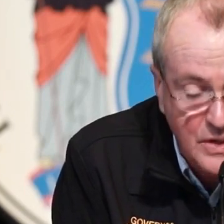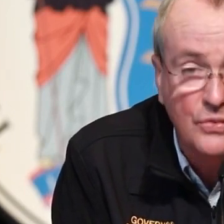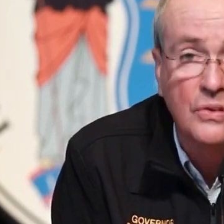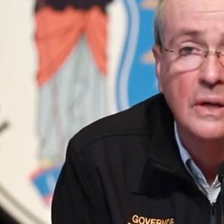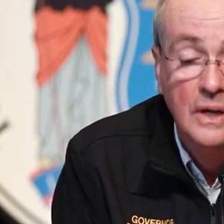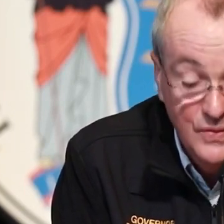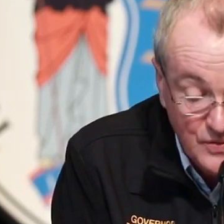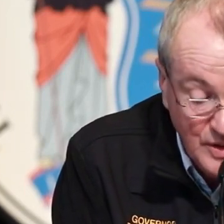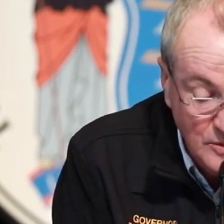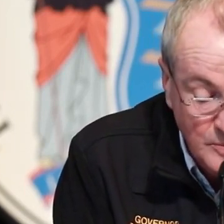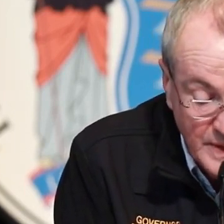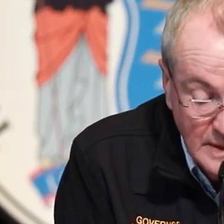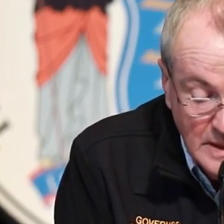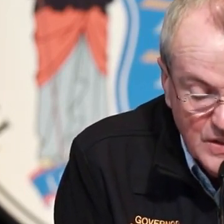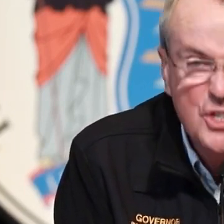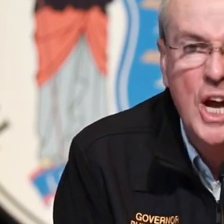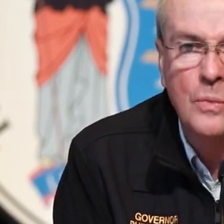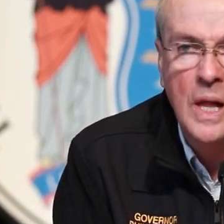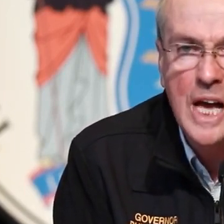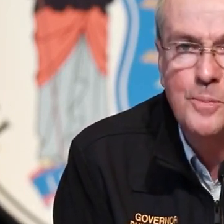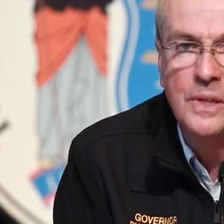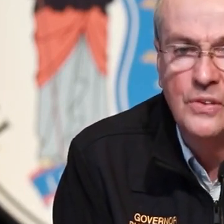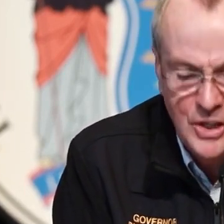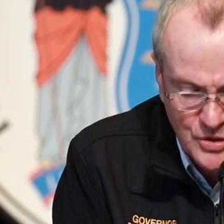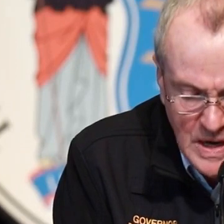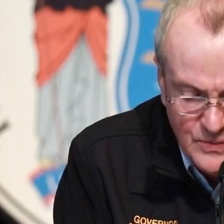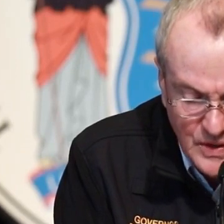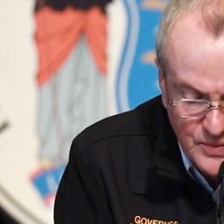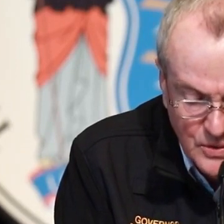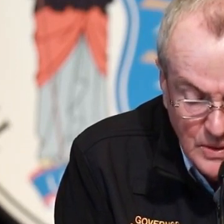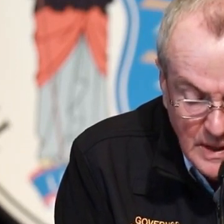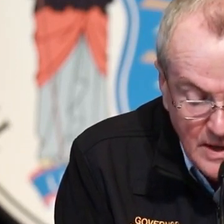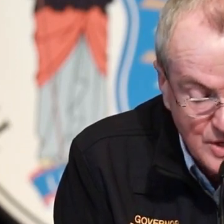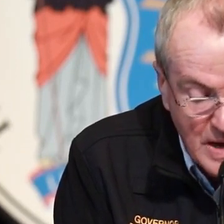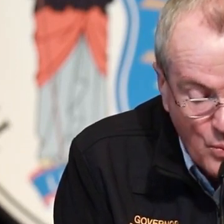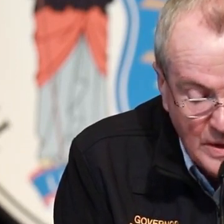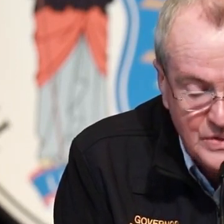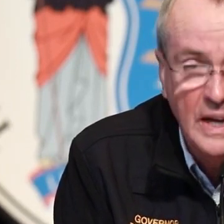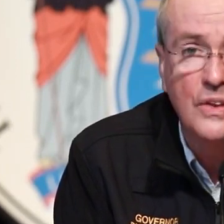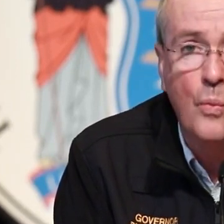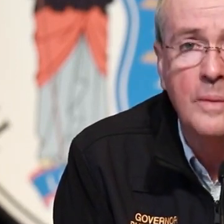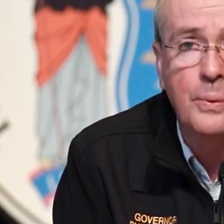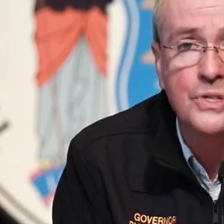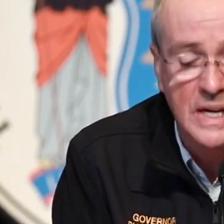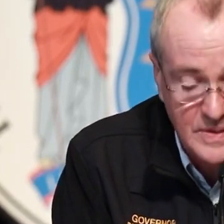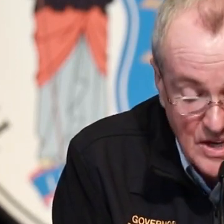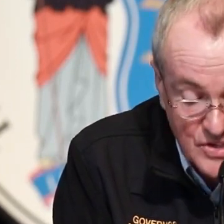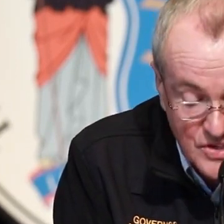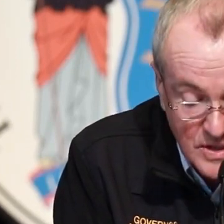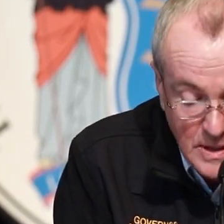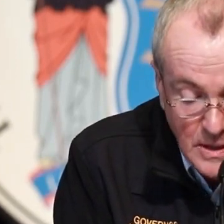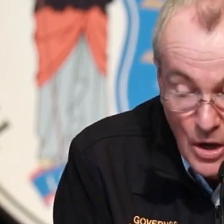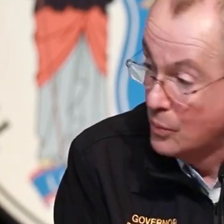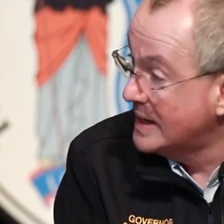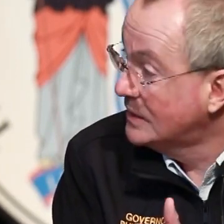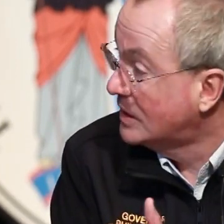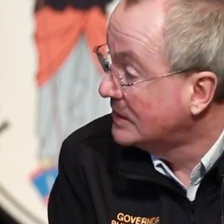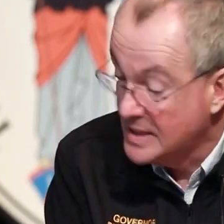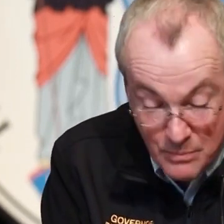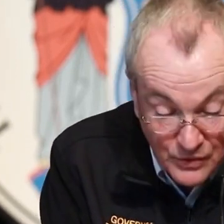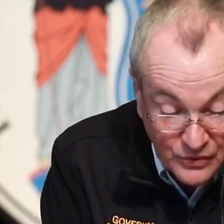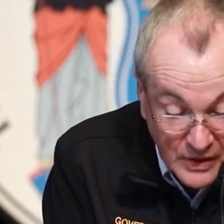than what it is for the flu. The general hospitalization rate for the flu is about 0.1% of cases.